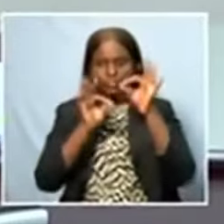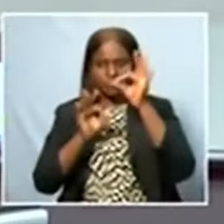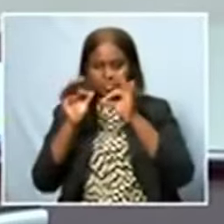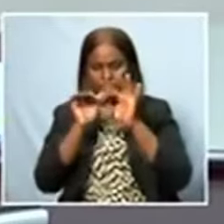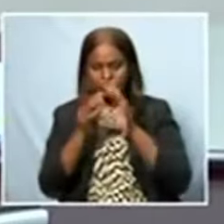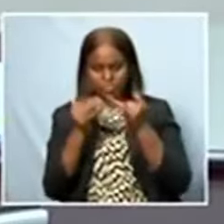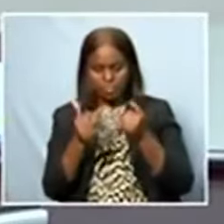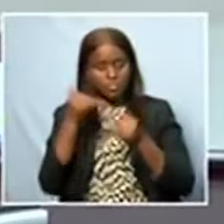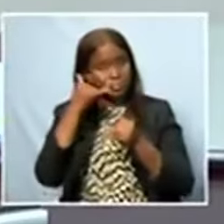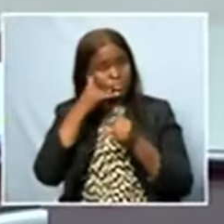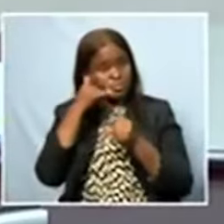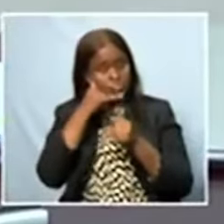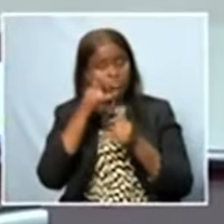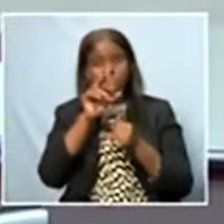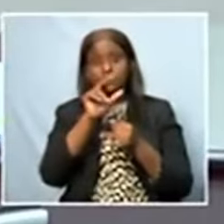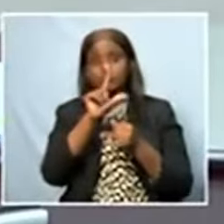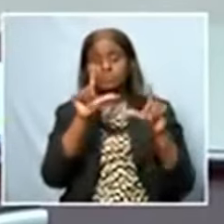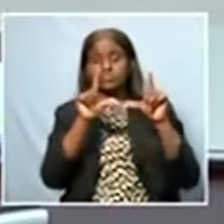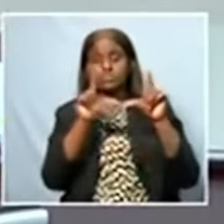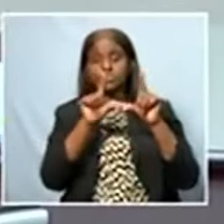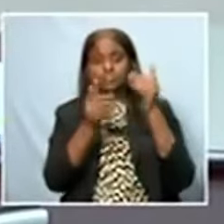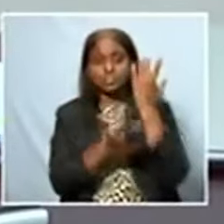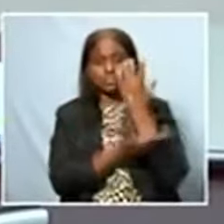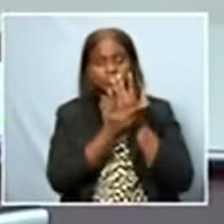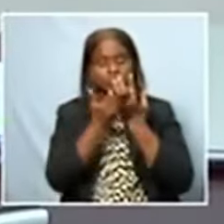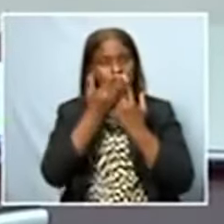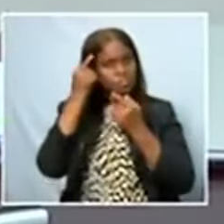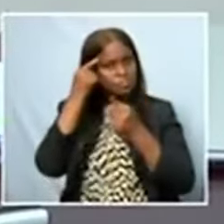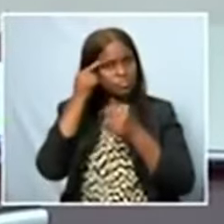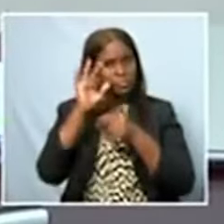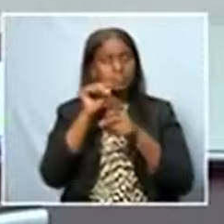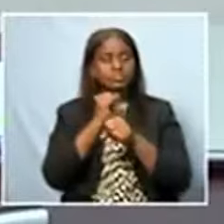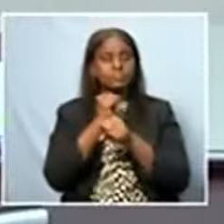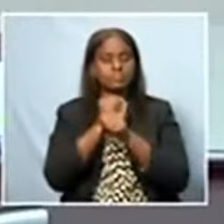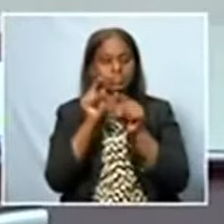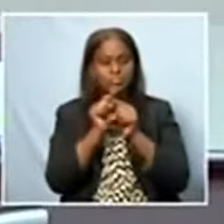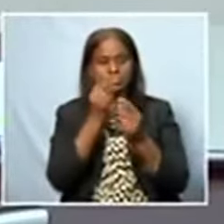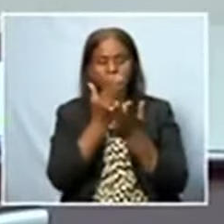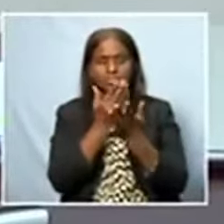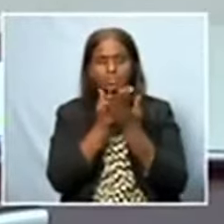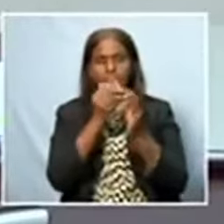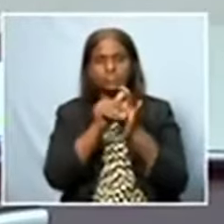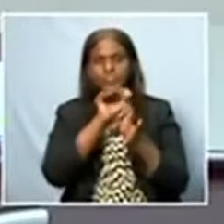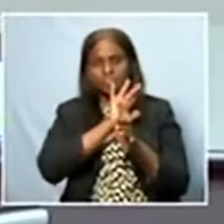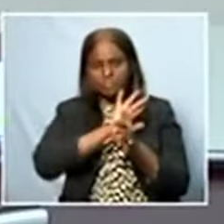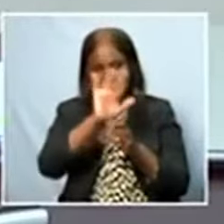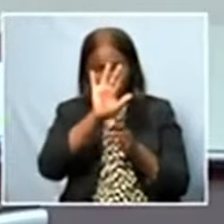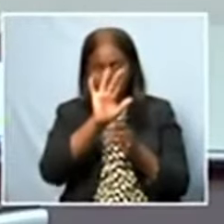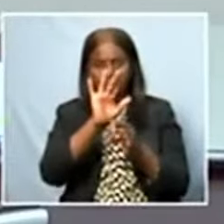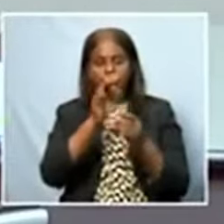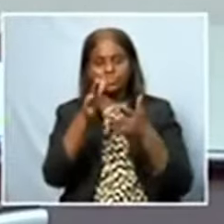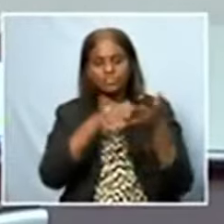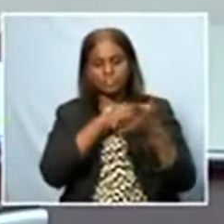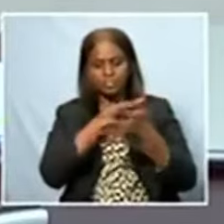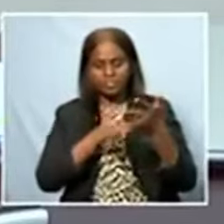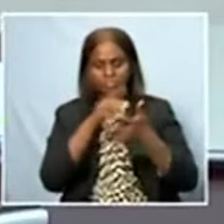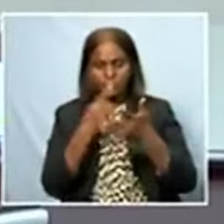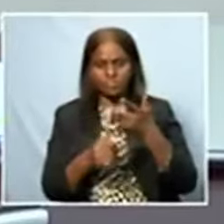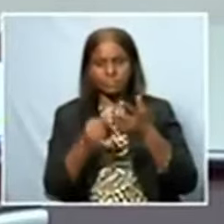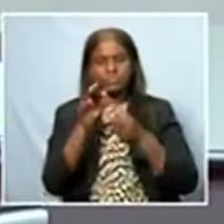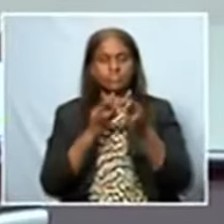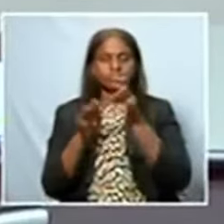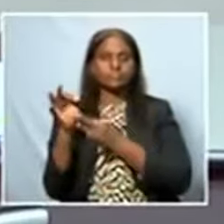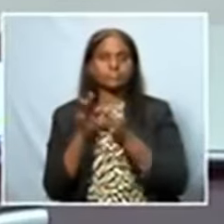current mobile levy rates so as to enhance government revenue, as proposed in the table that is